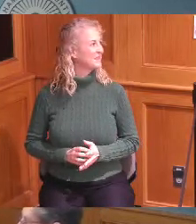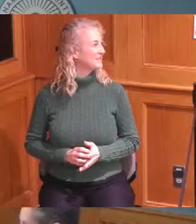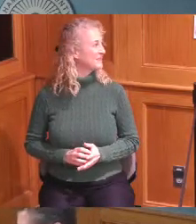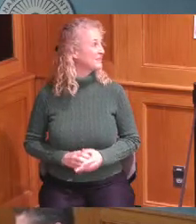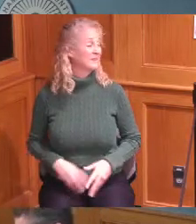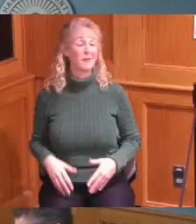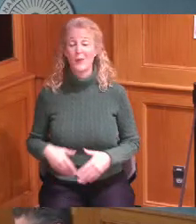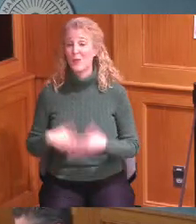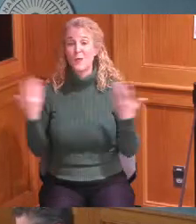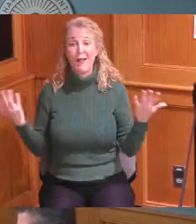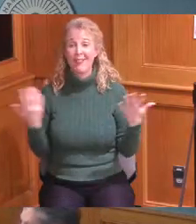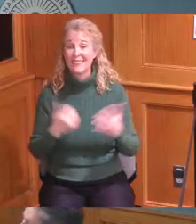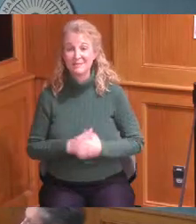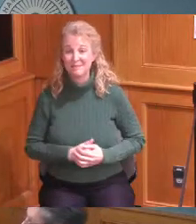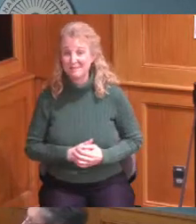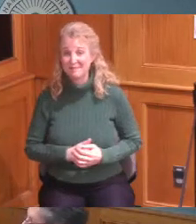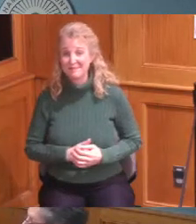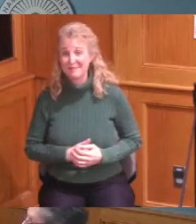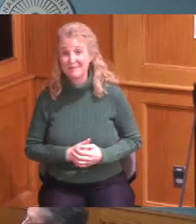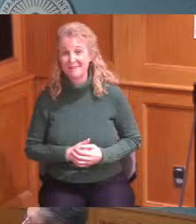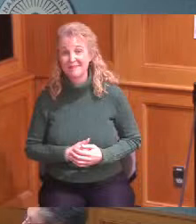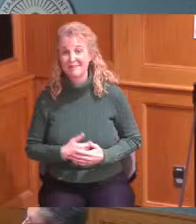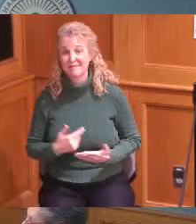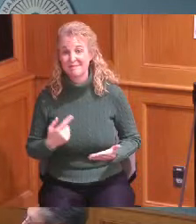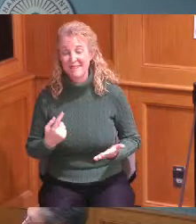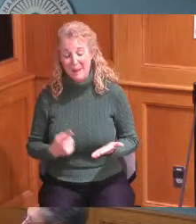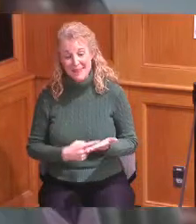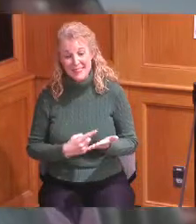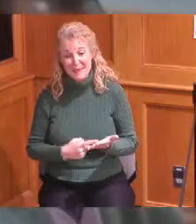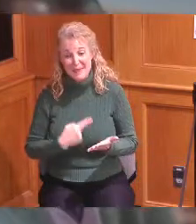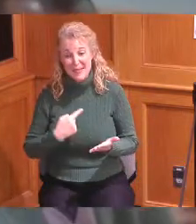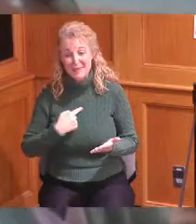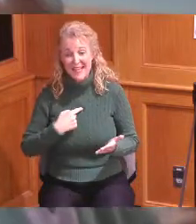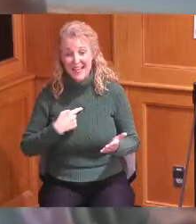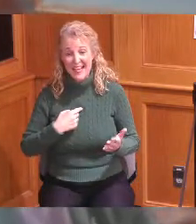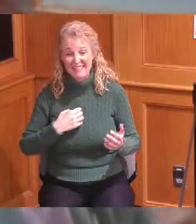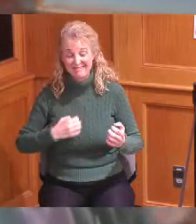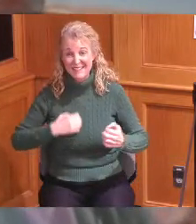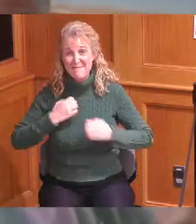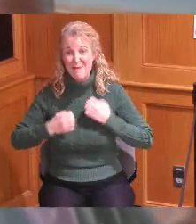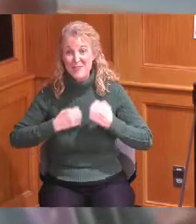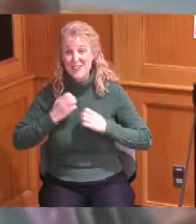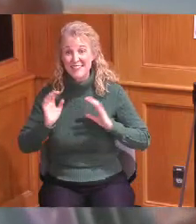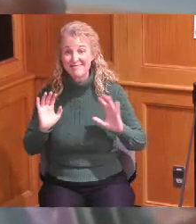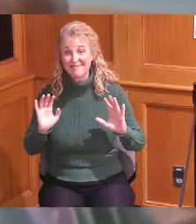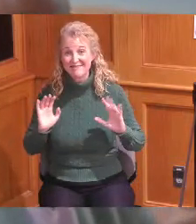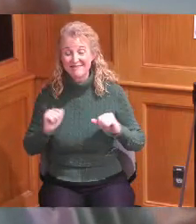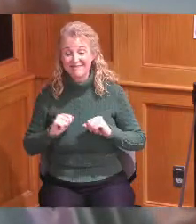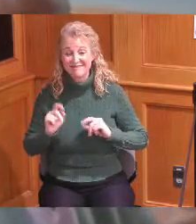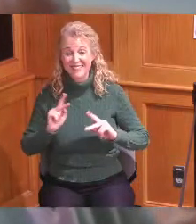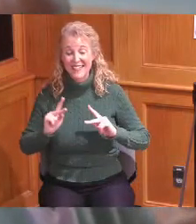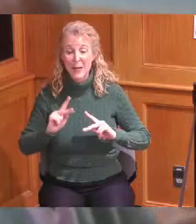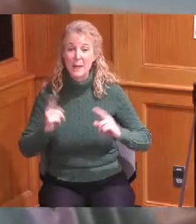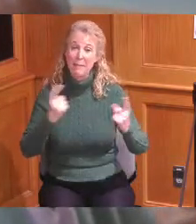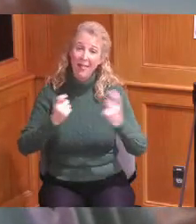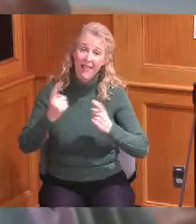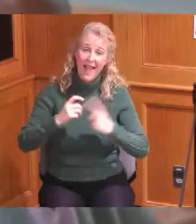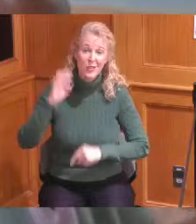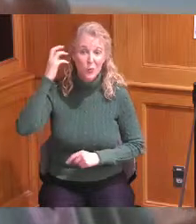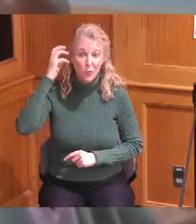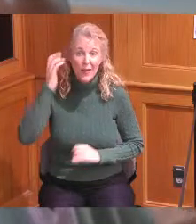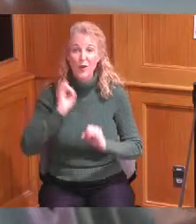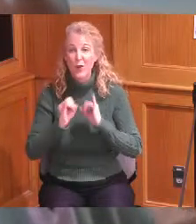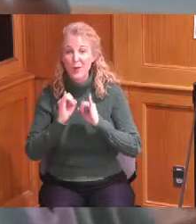Whoa, I get a little emotional about this stuff. And you know, I'm frequently asked to do podcasts